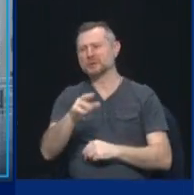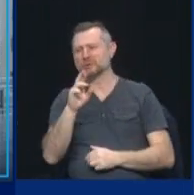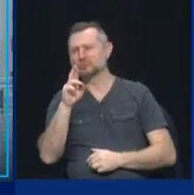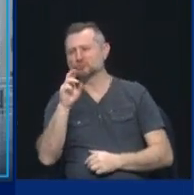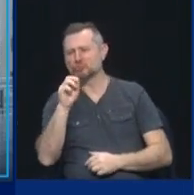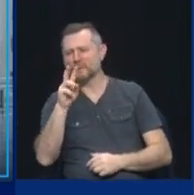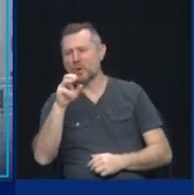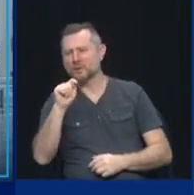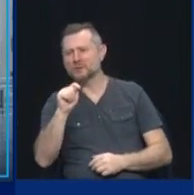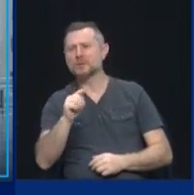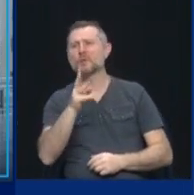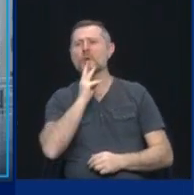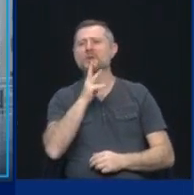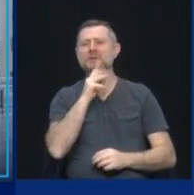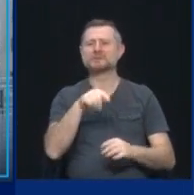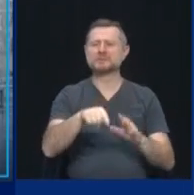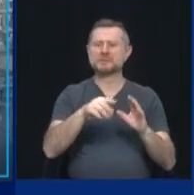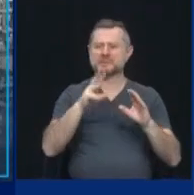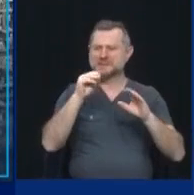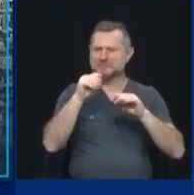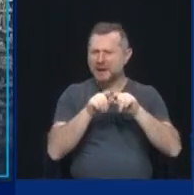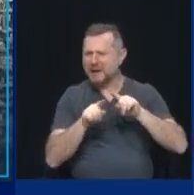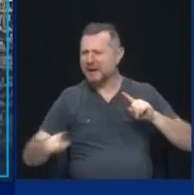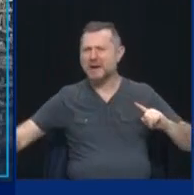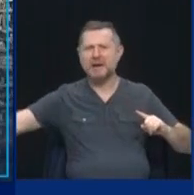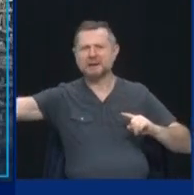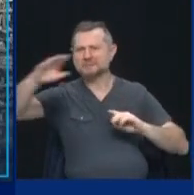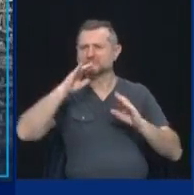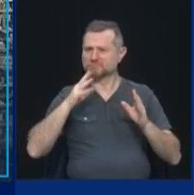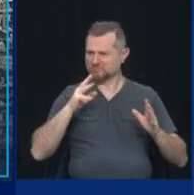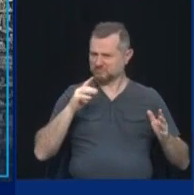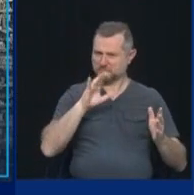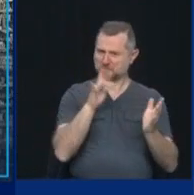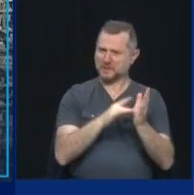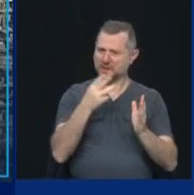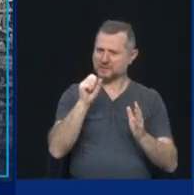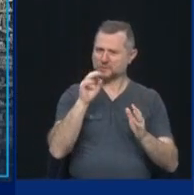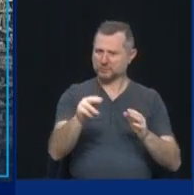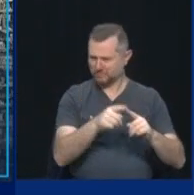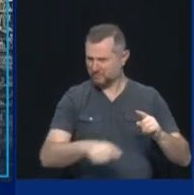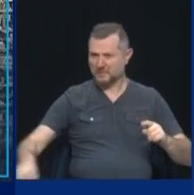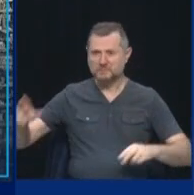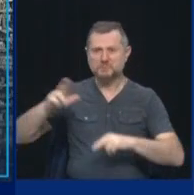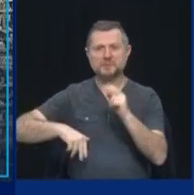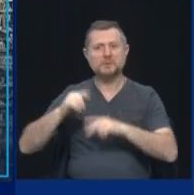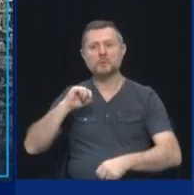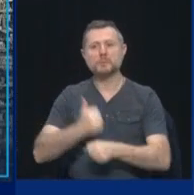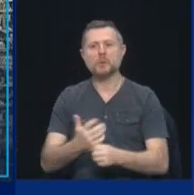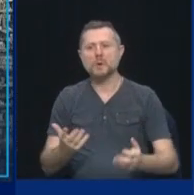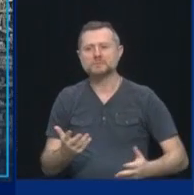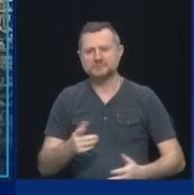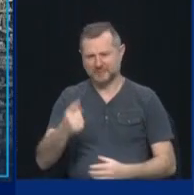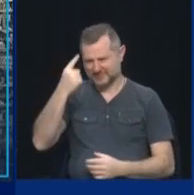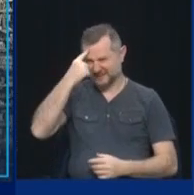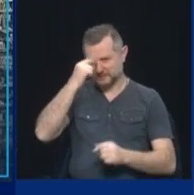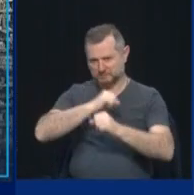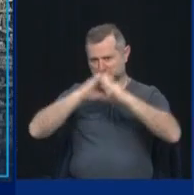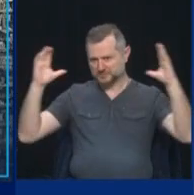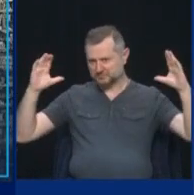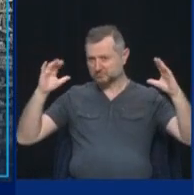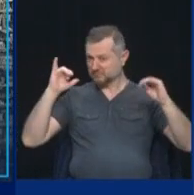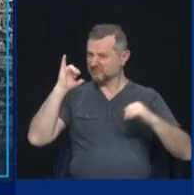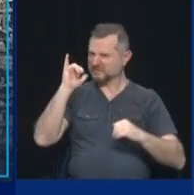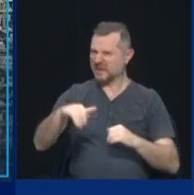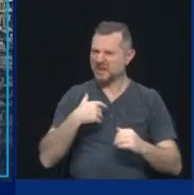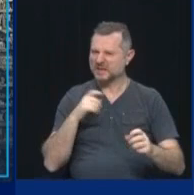the mid-Hudson. It was built on thinking big. And that's what we need again. Think big.